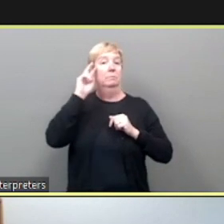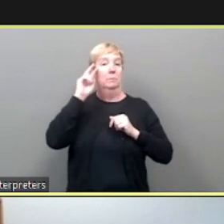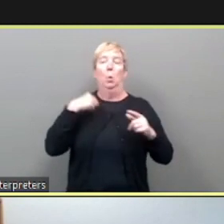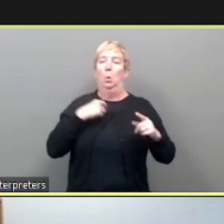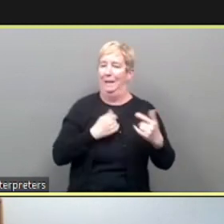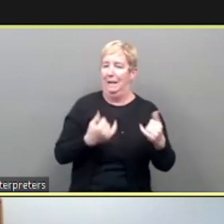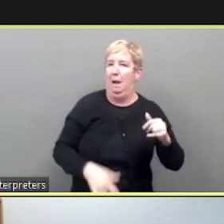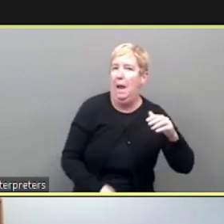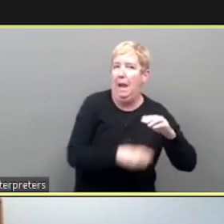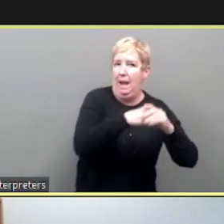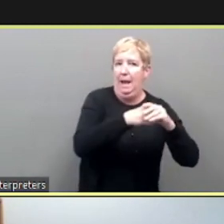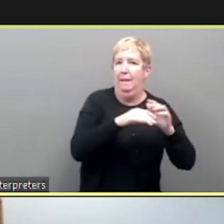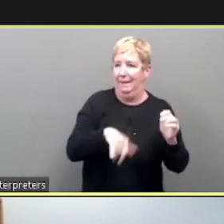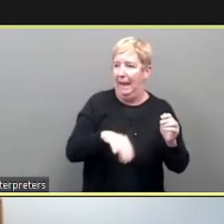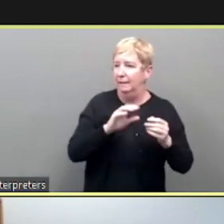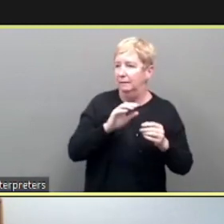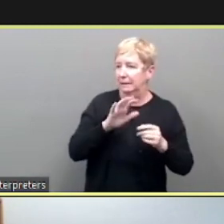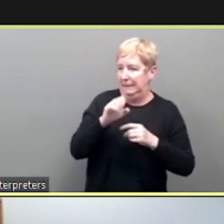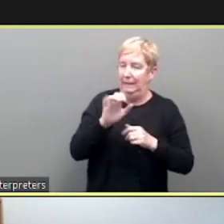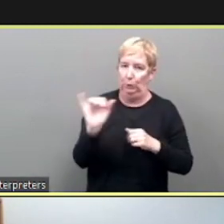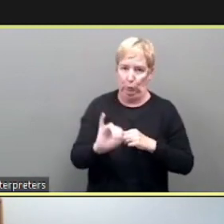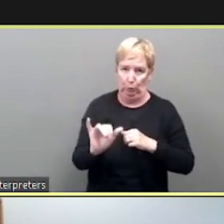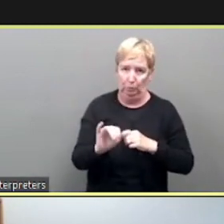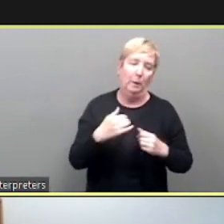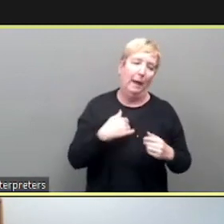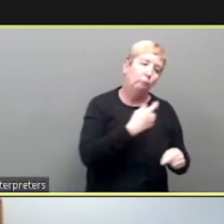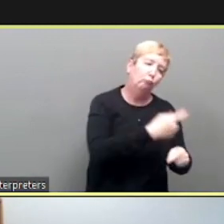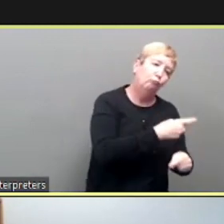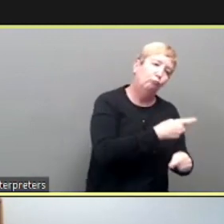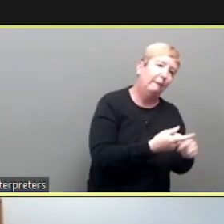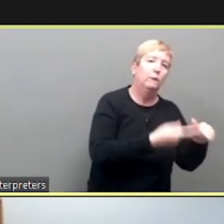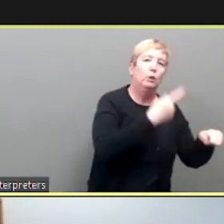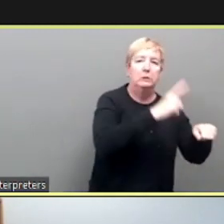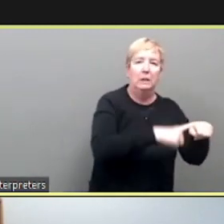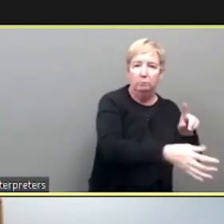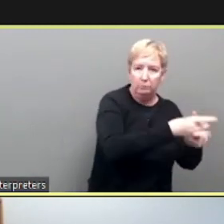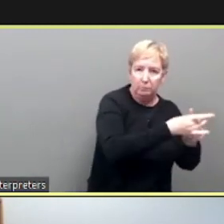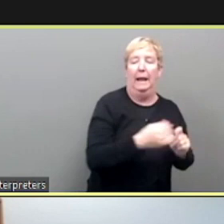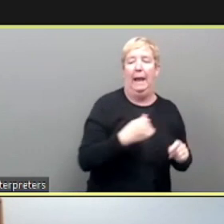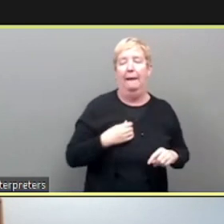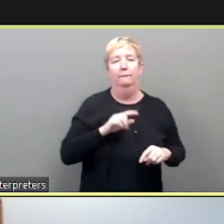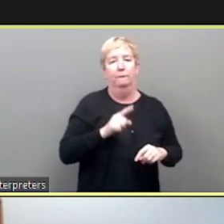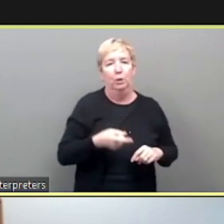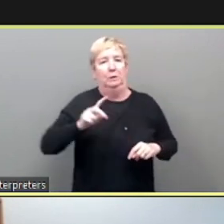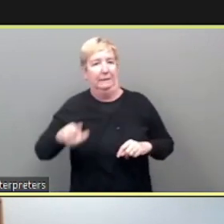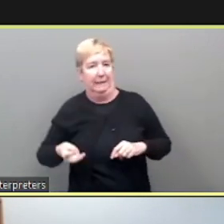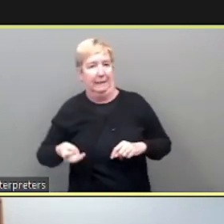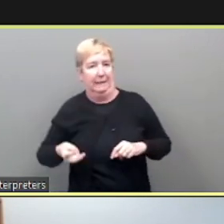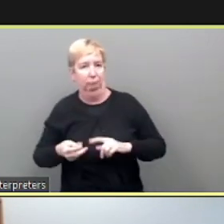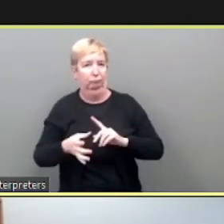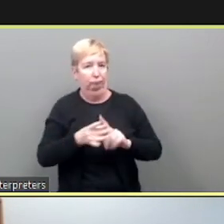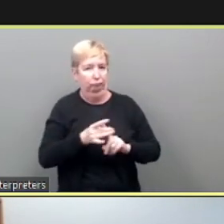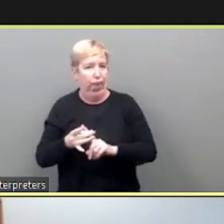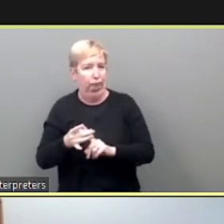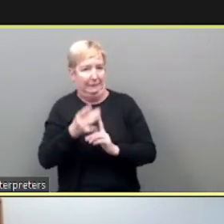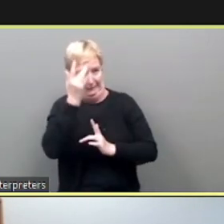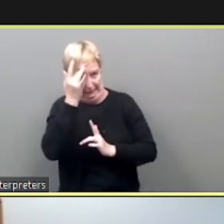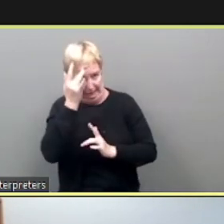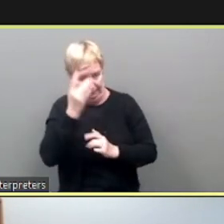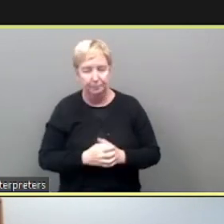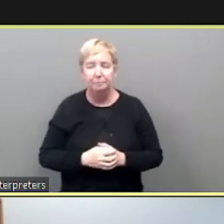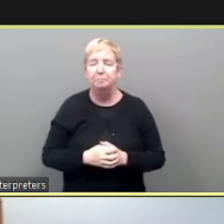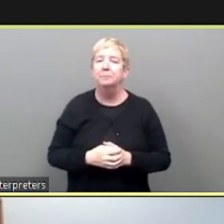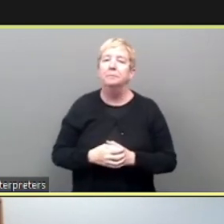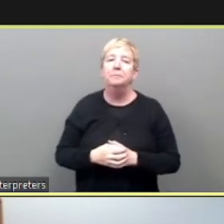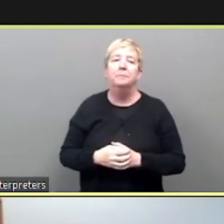these cases in our reported case counts. So I want to just emphasize that overall,